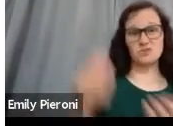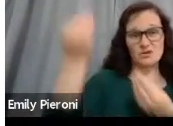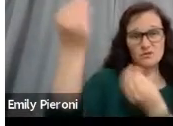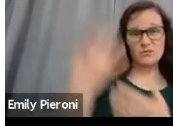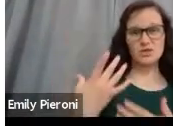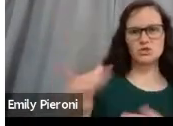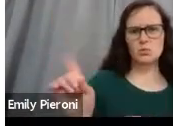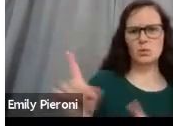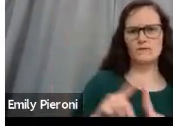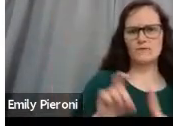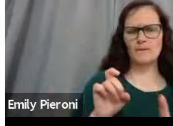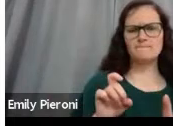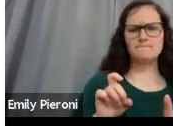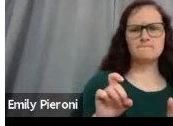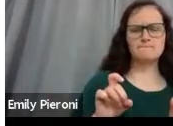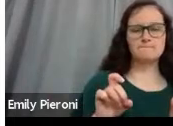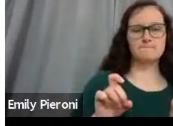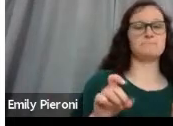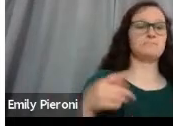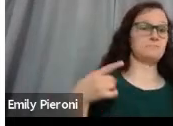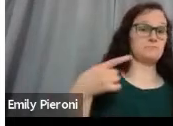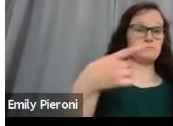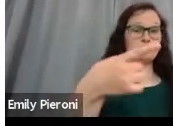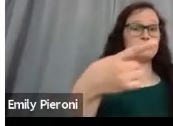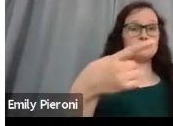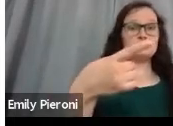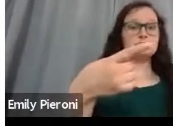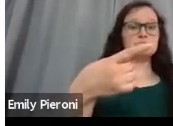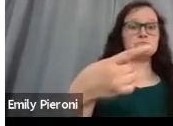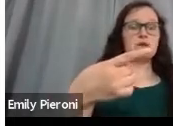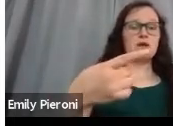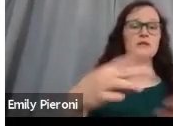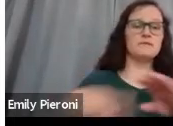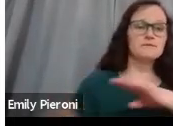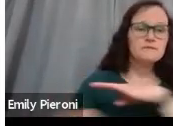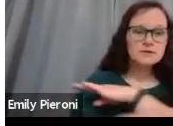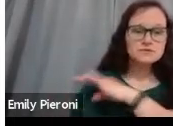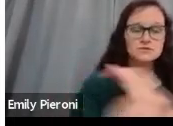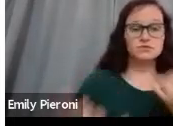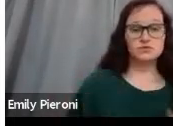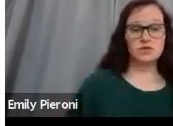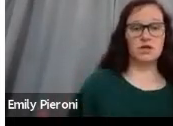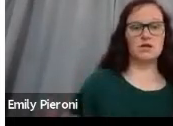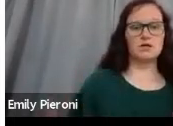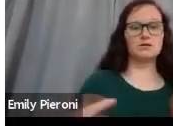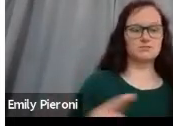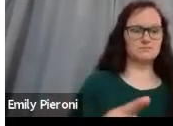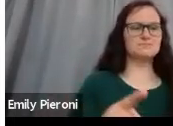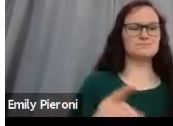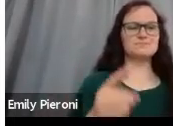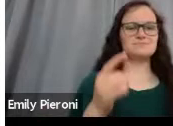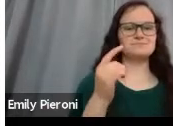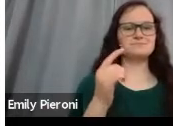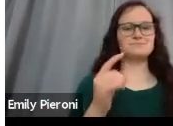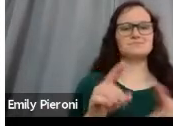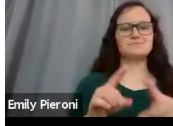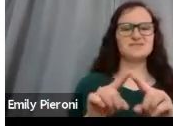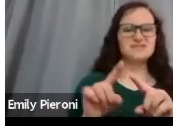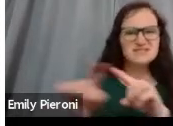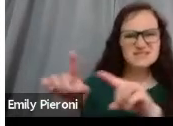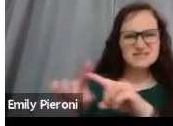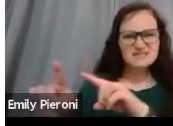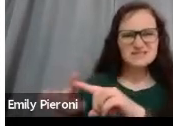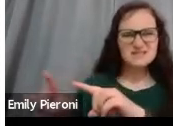our mission and where the tree plots are located today. We have several plots, as I mentioned, in different stages